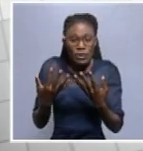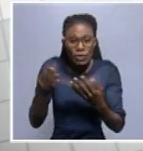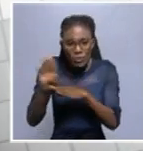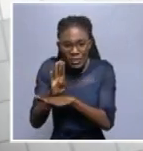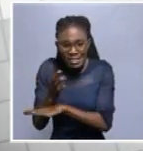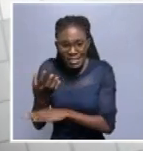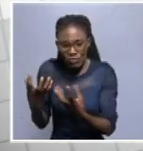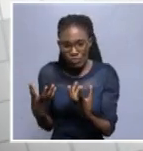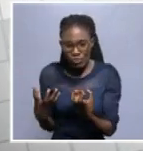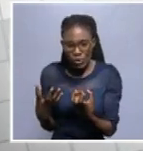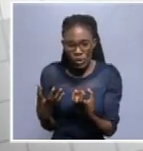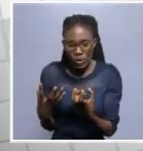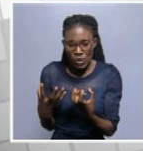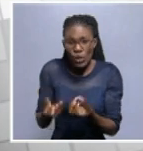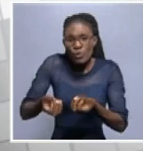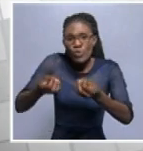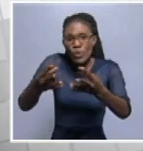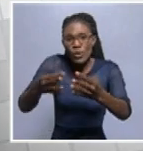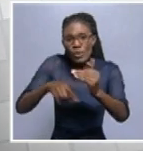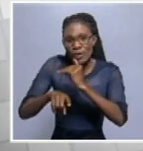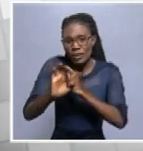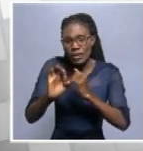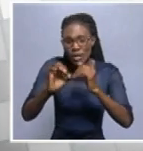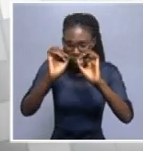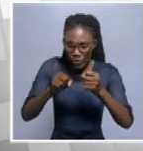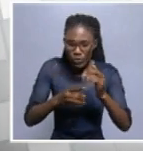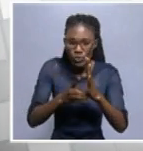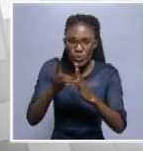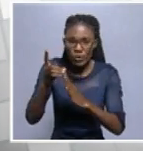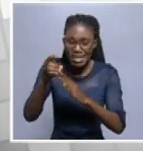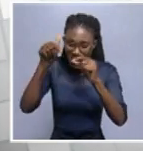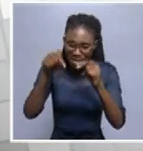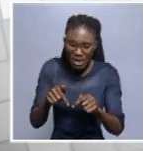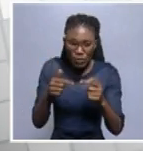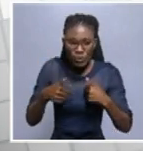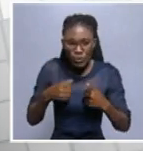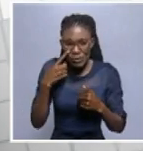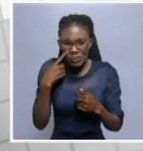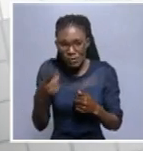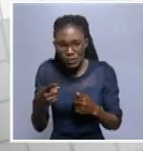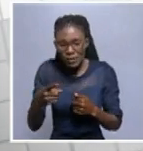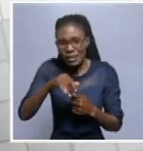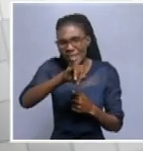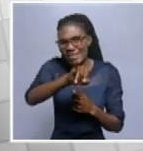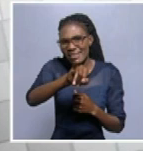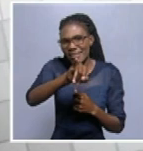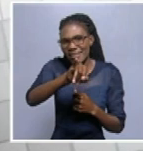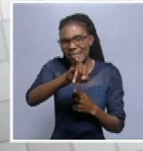develop. Therefore, basically, we are seeing the scramble for Africa